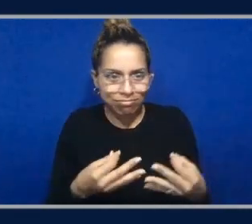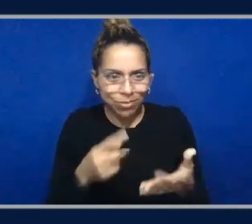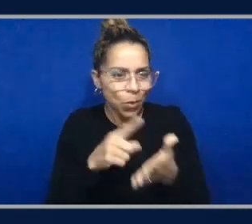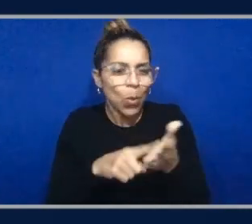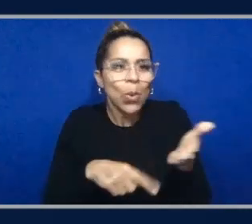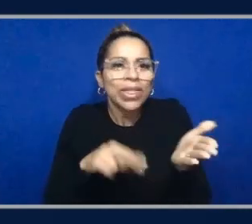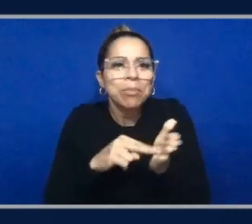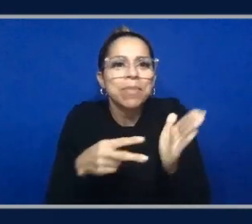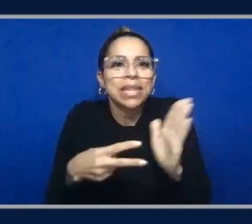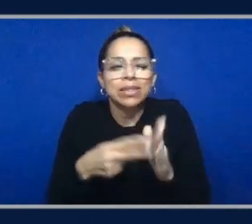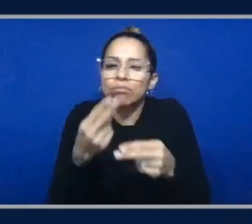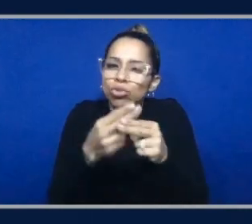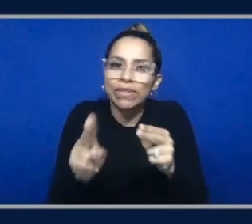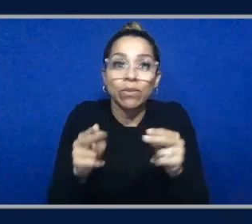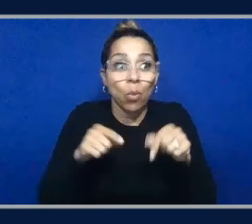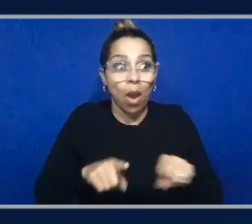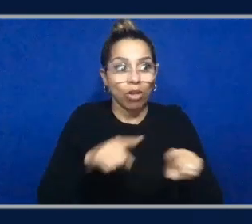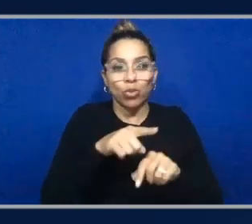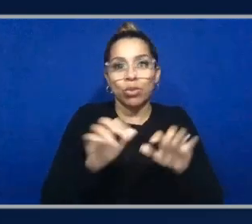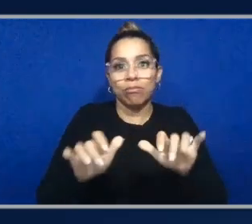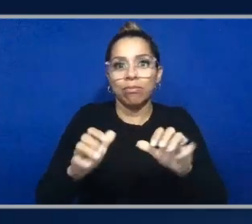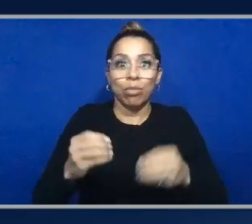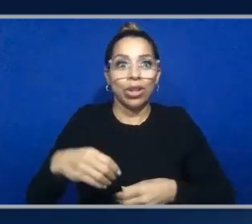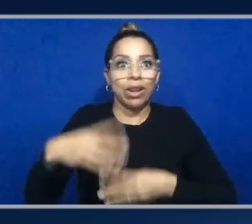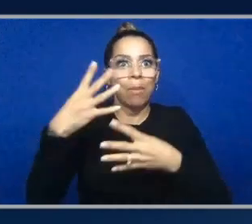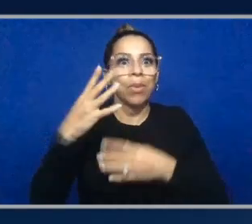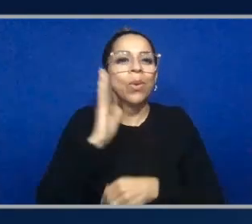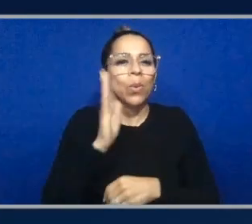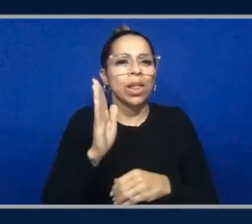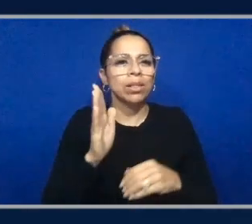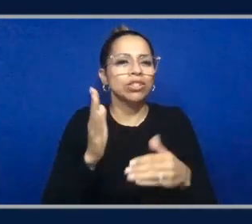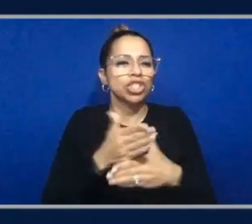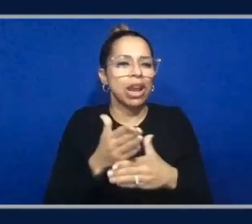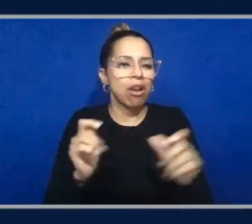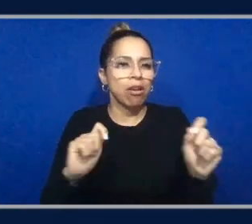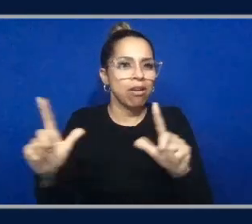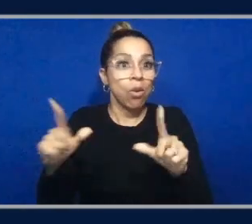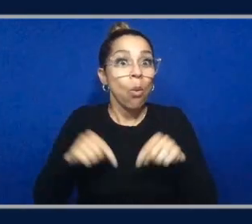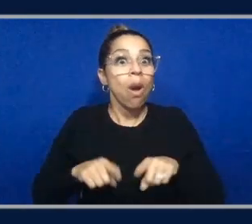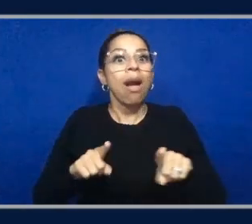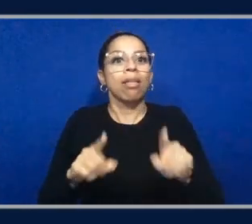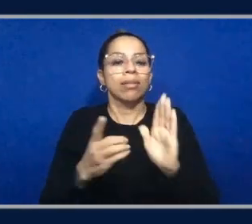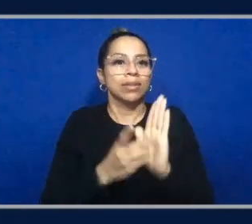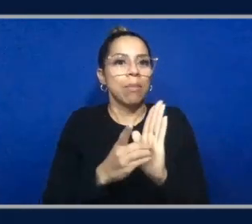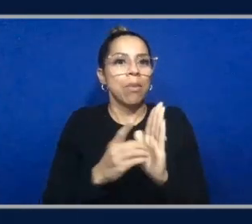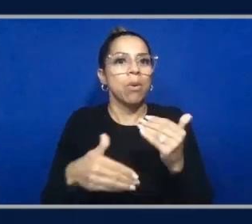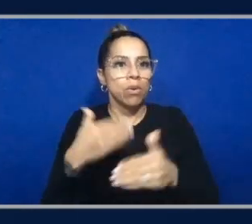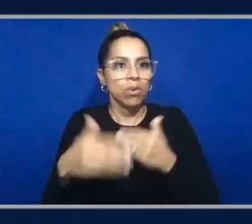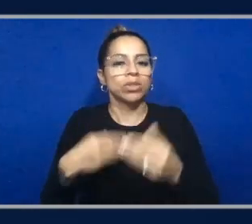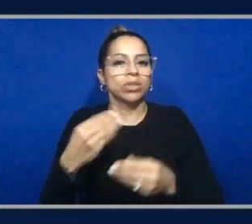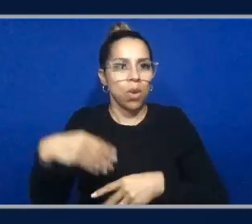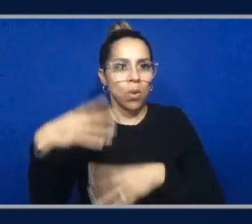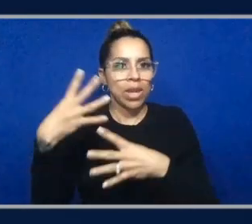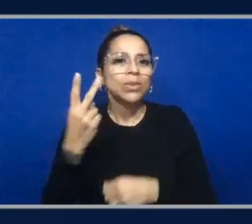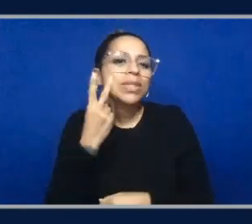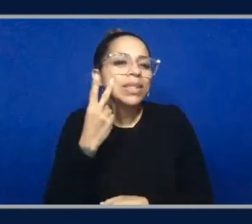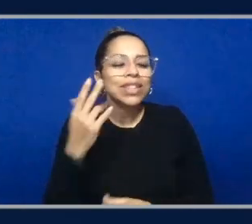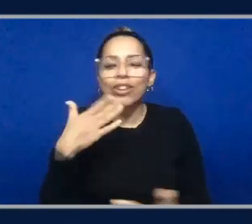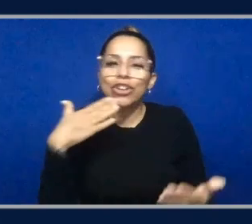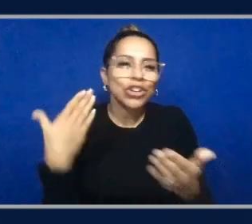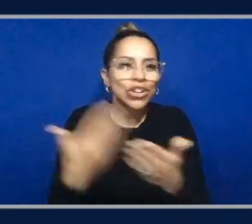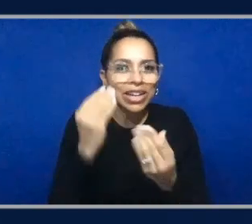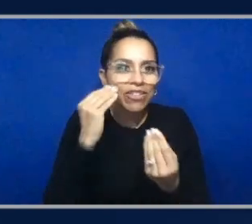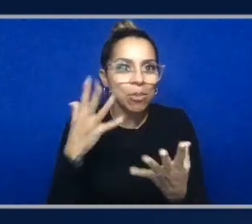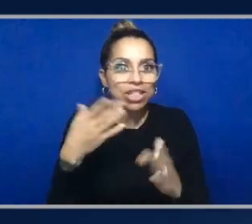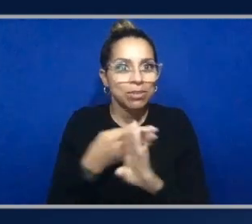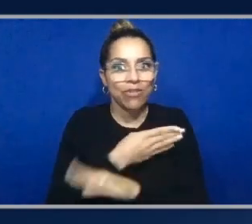brief segment while you're pulling it up. I think we're going to share it on screen while you get the demo going, just so we can see the good stuff by the end of the show.